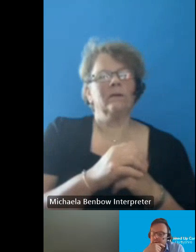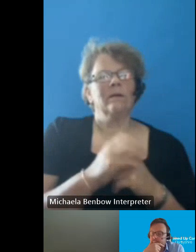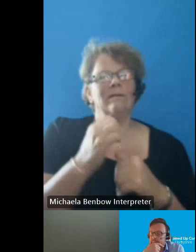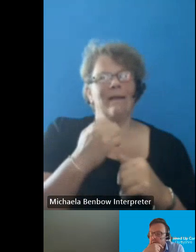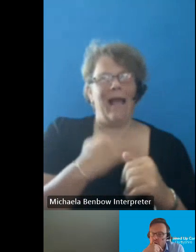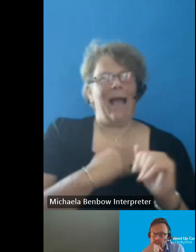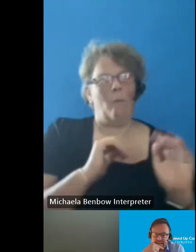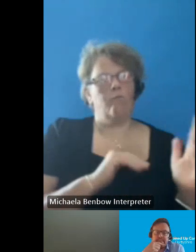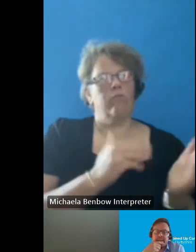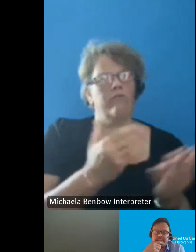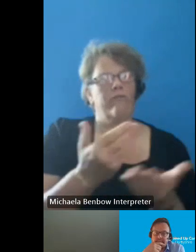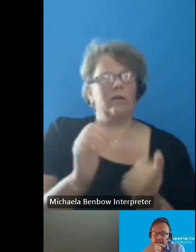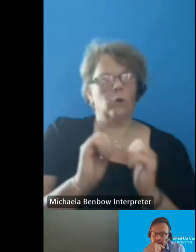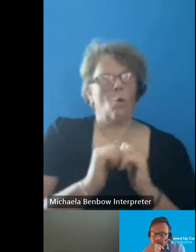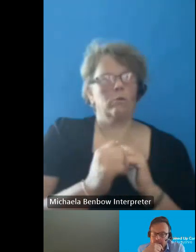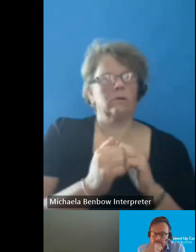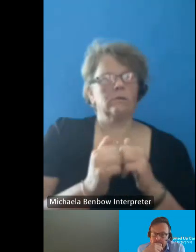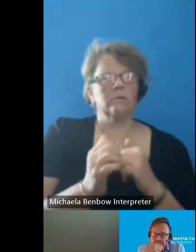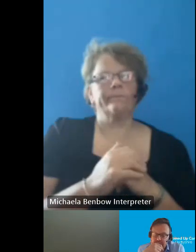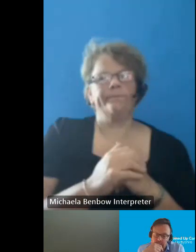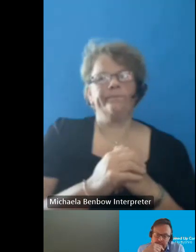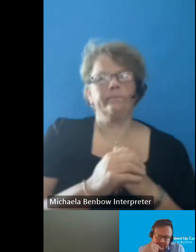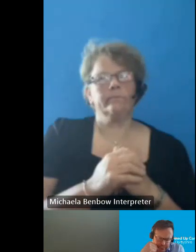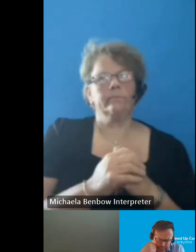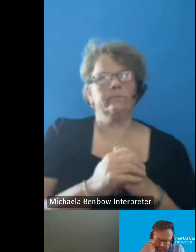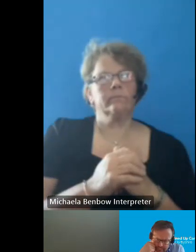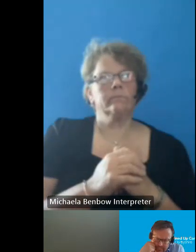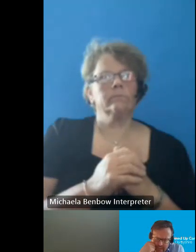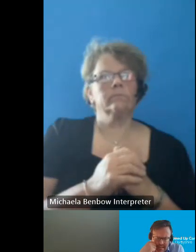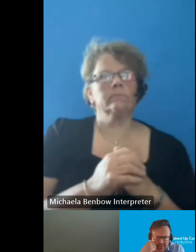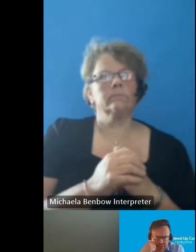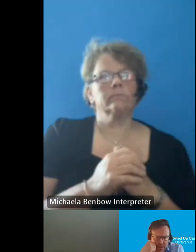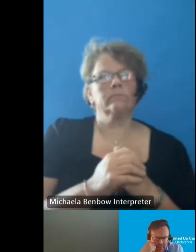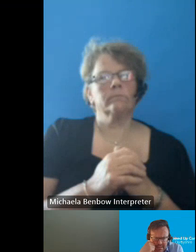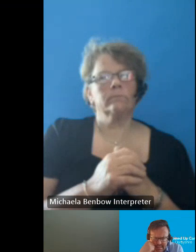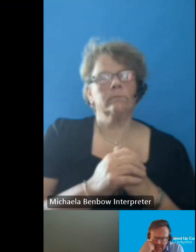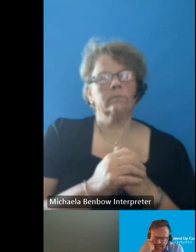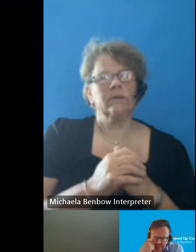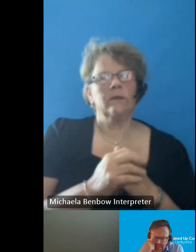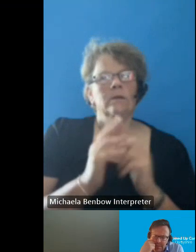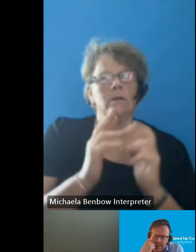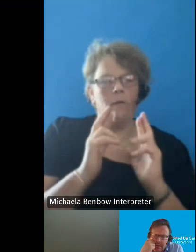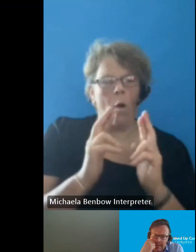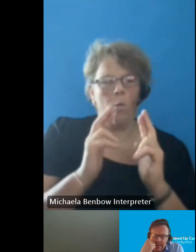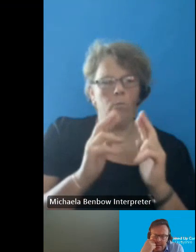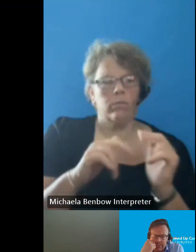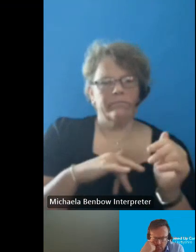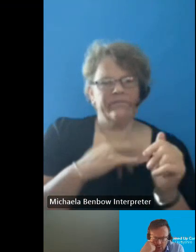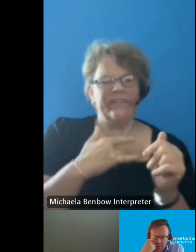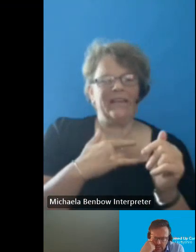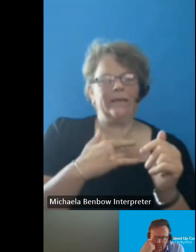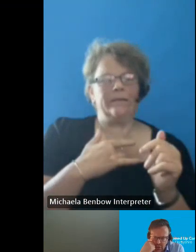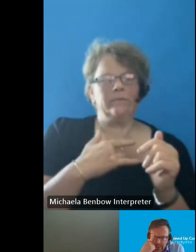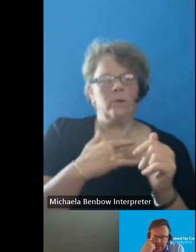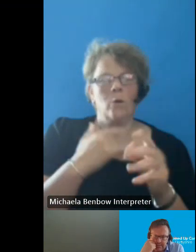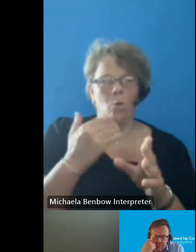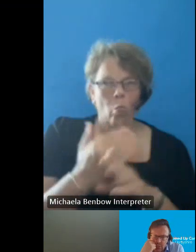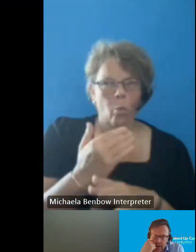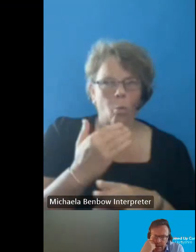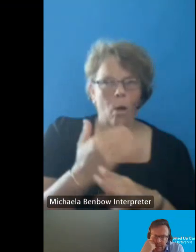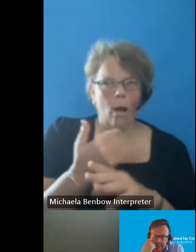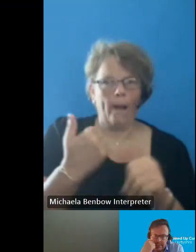colleagues own that space. So it gives you hopefully a sense of the work that we're